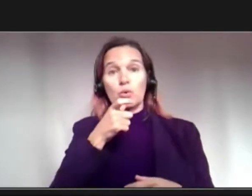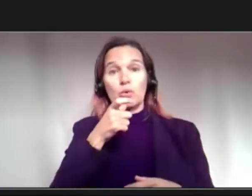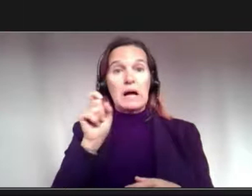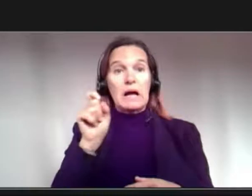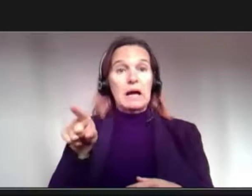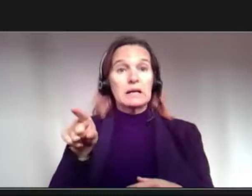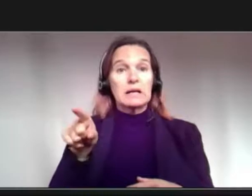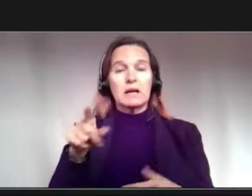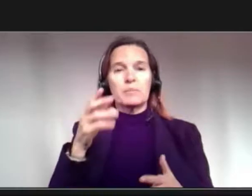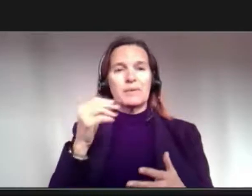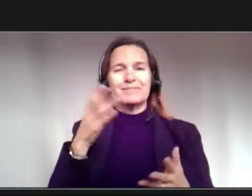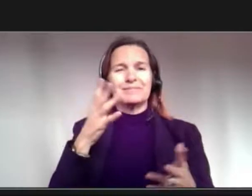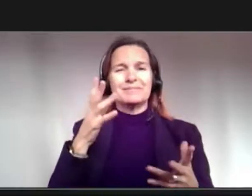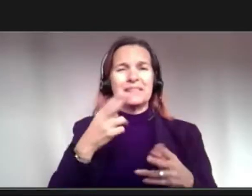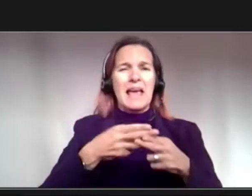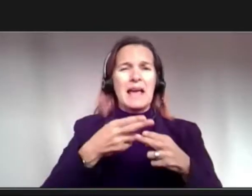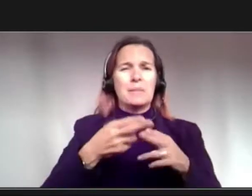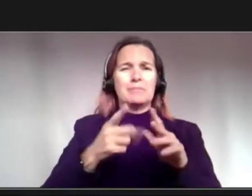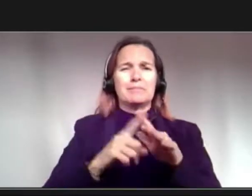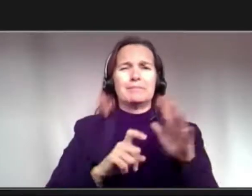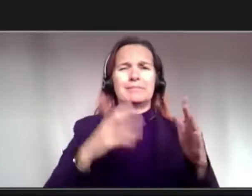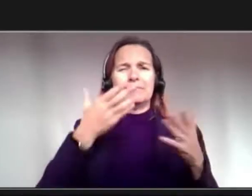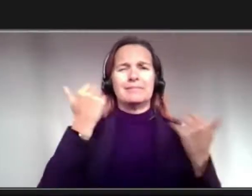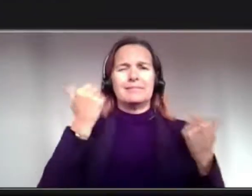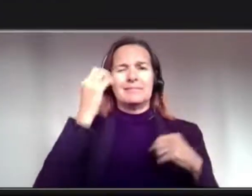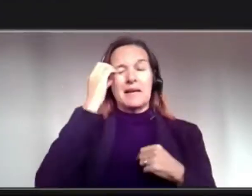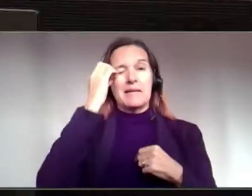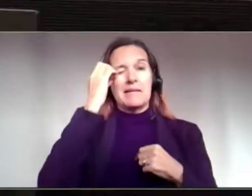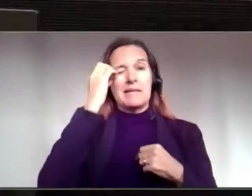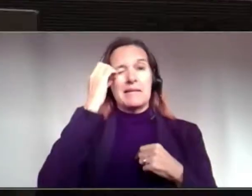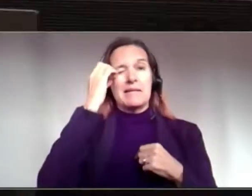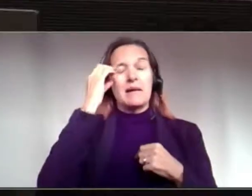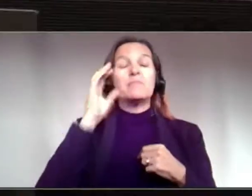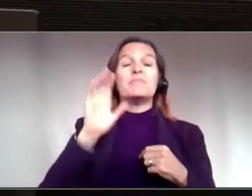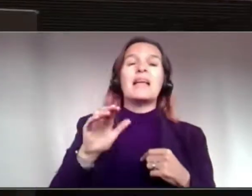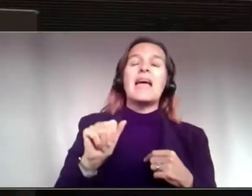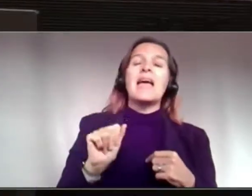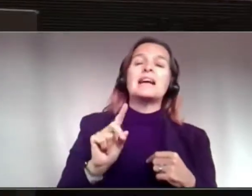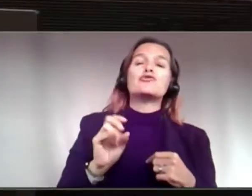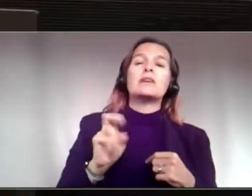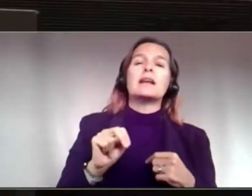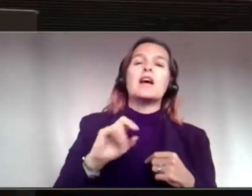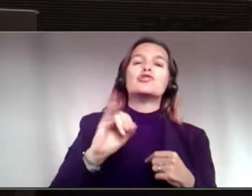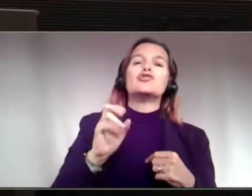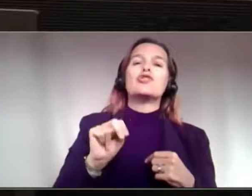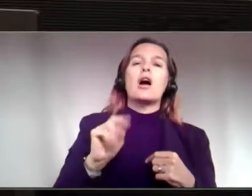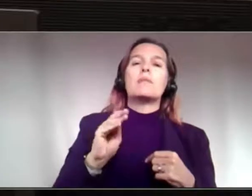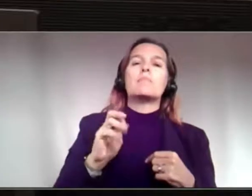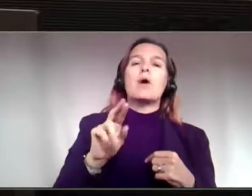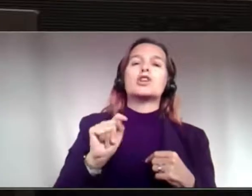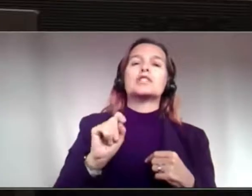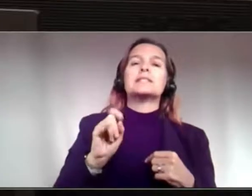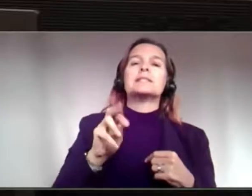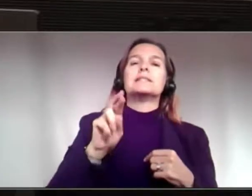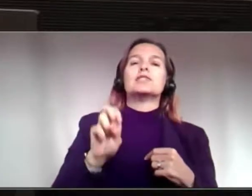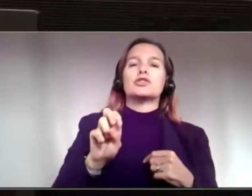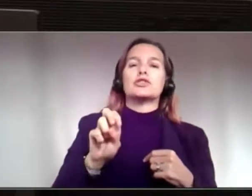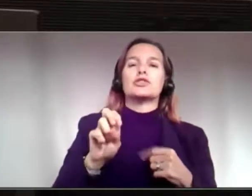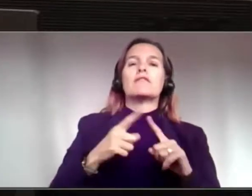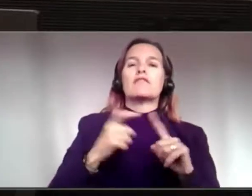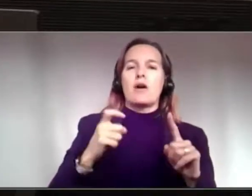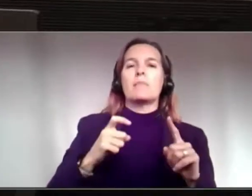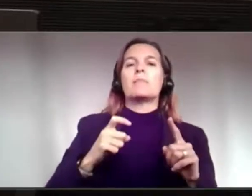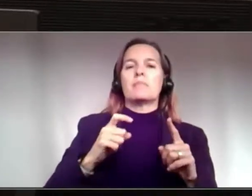oh my God, I'm sorry, his name's escaping me. Hi, Adrian. Yes, we can connect you with John Martyr from the Yes. Sorry about that. investigation